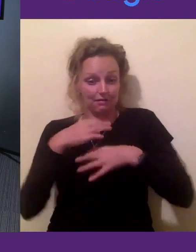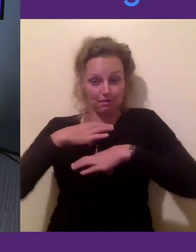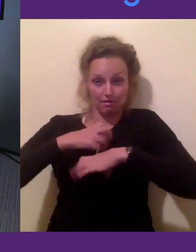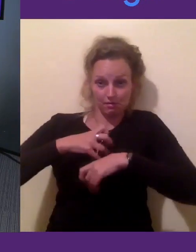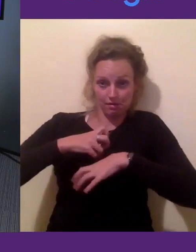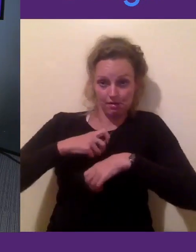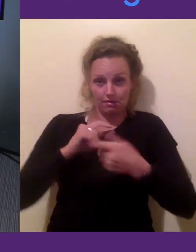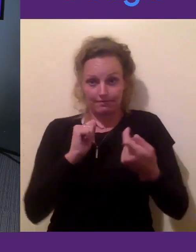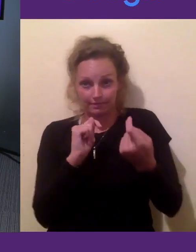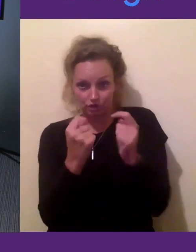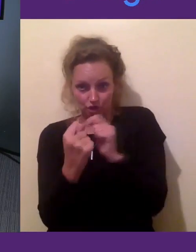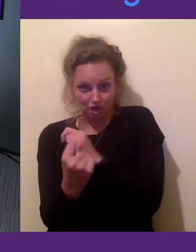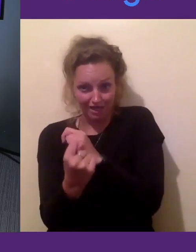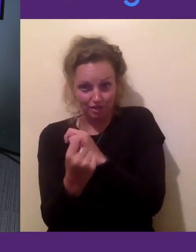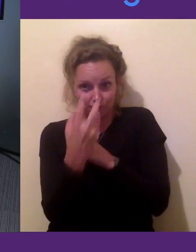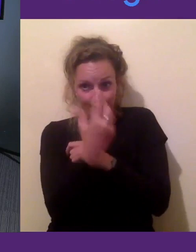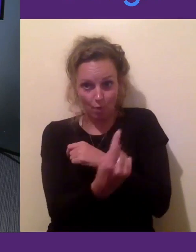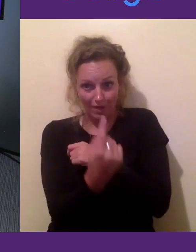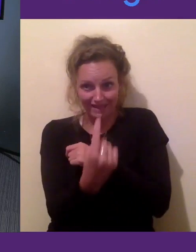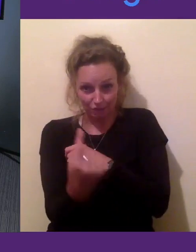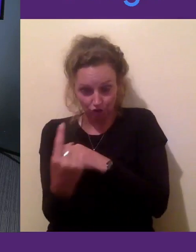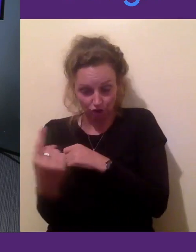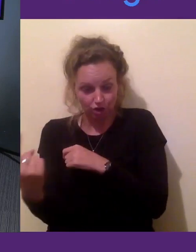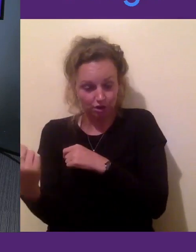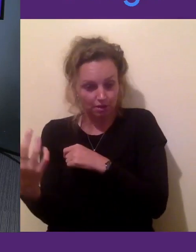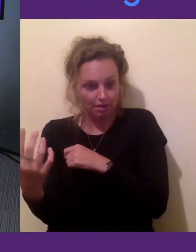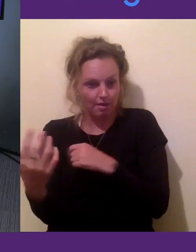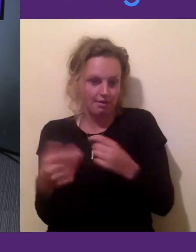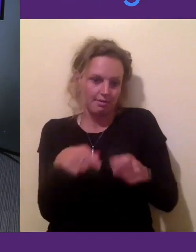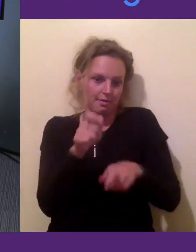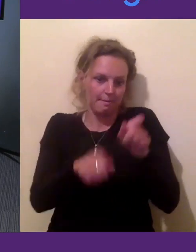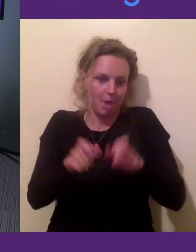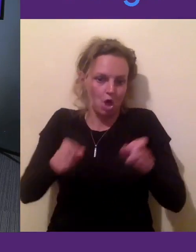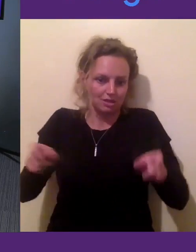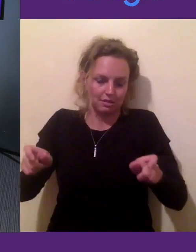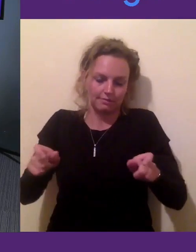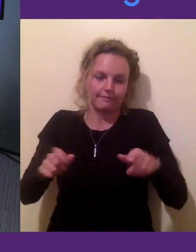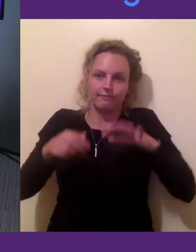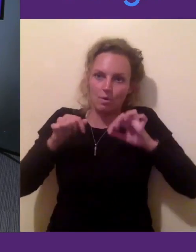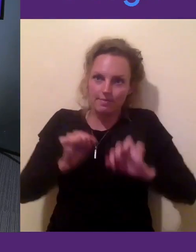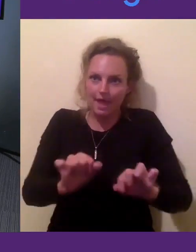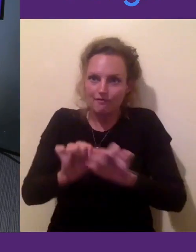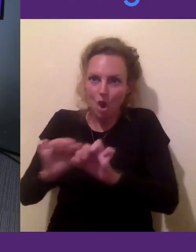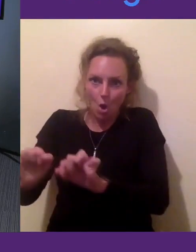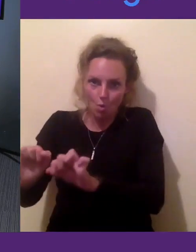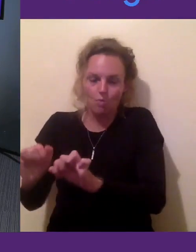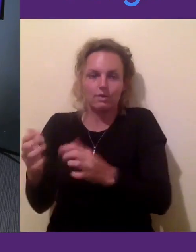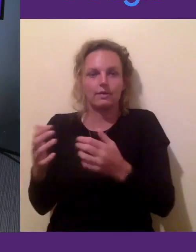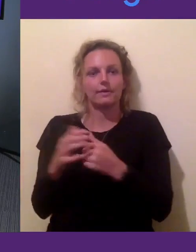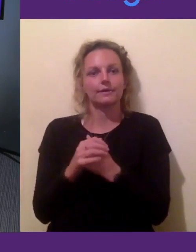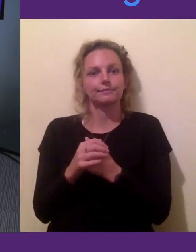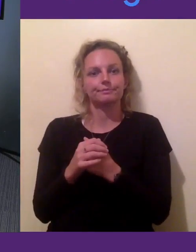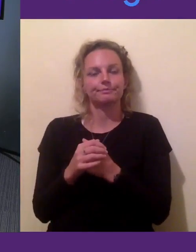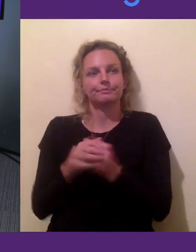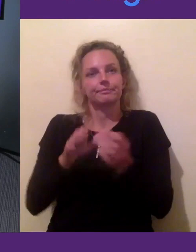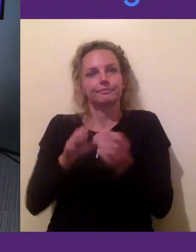their own story, their own journey. And it's something that obviously HSBC we're looking into.